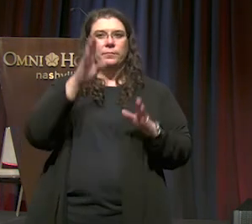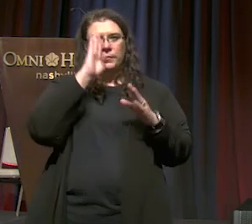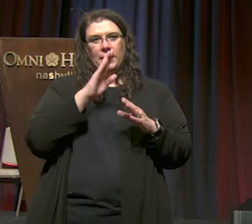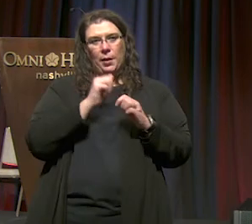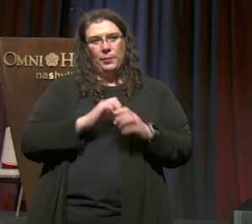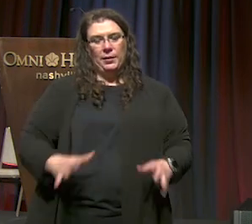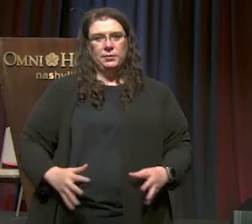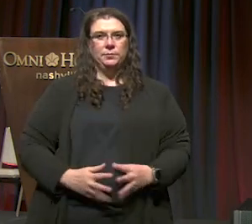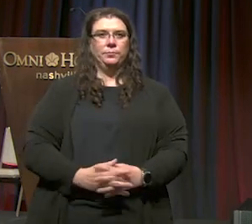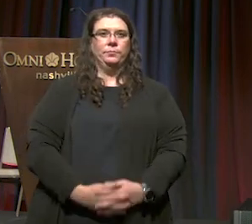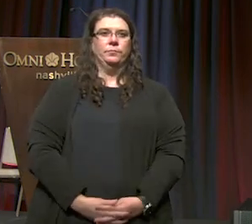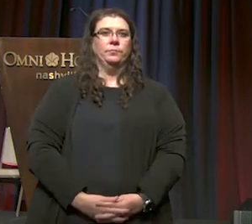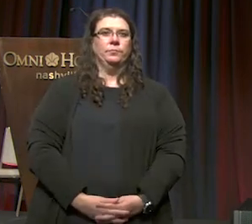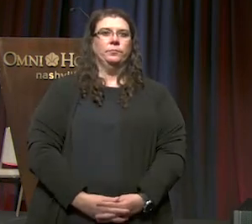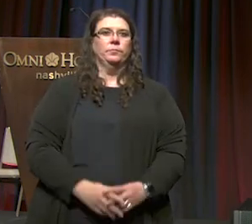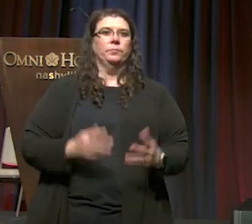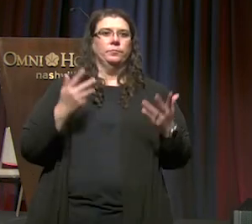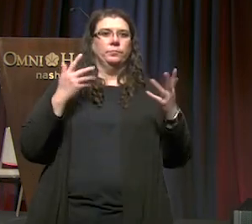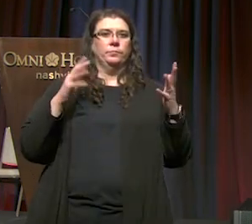bless.